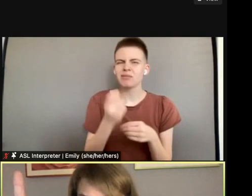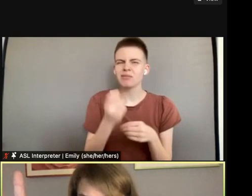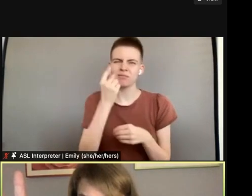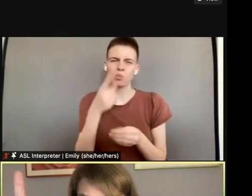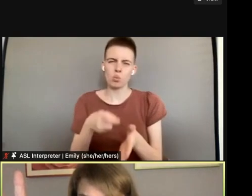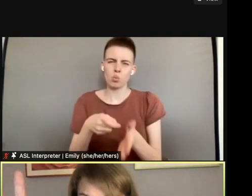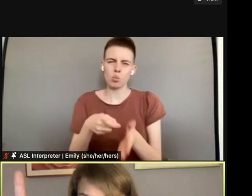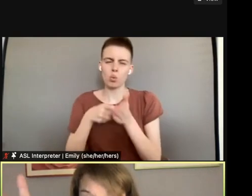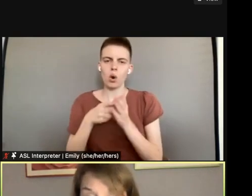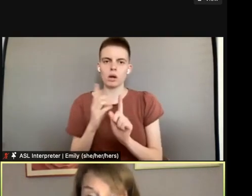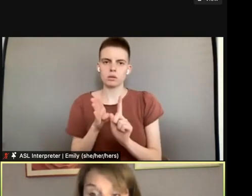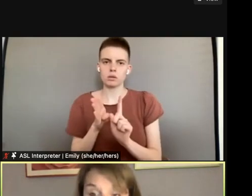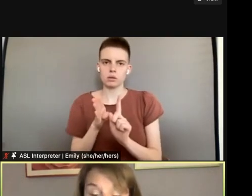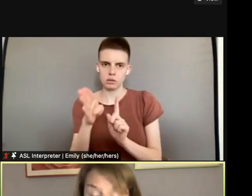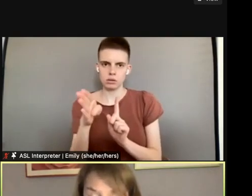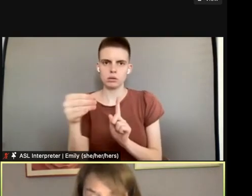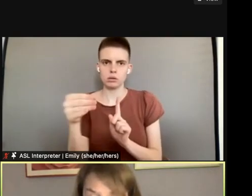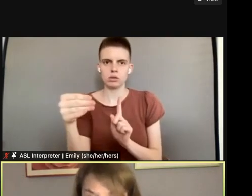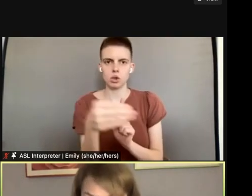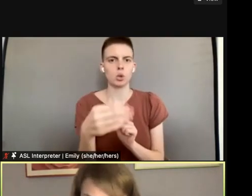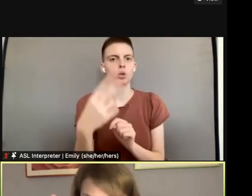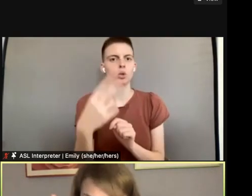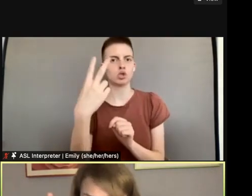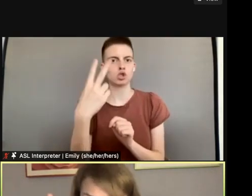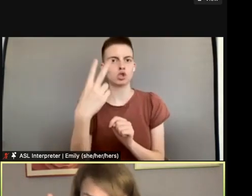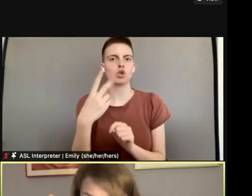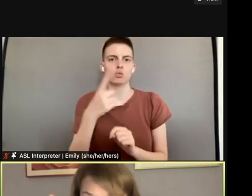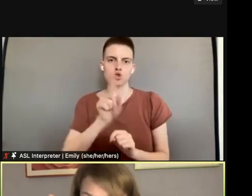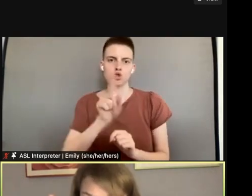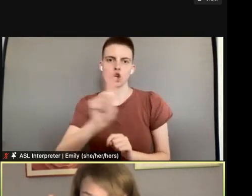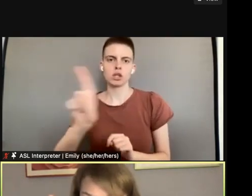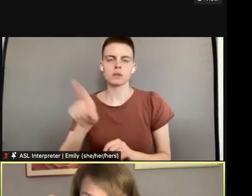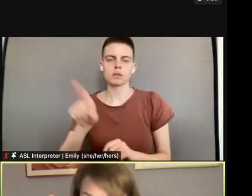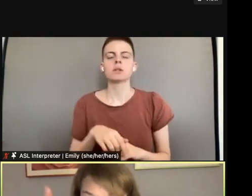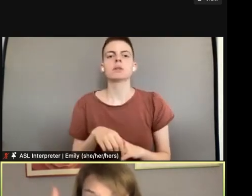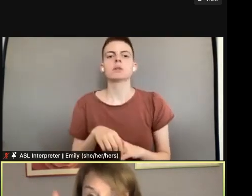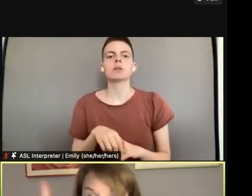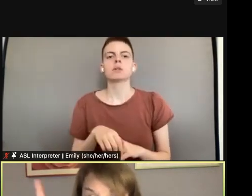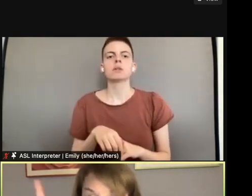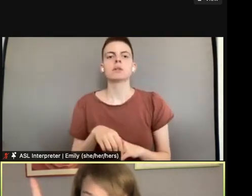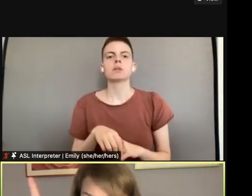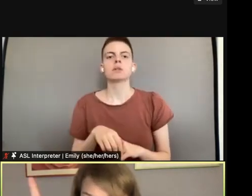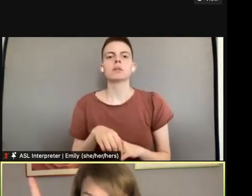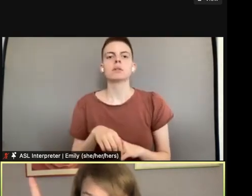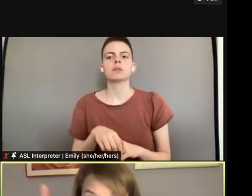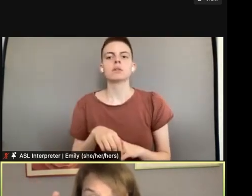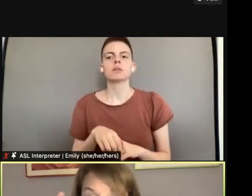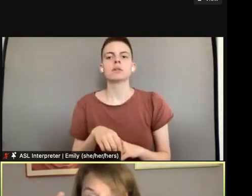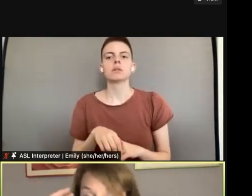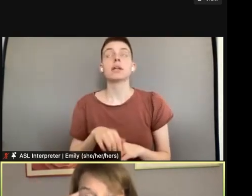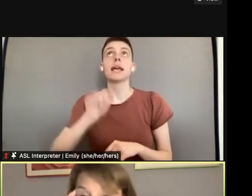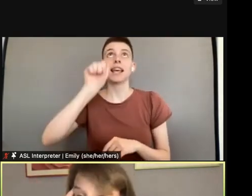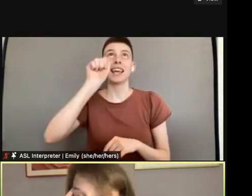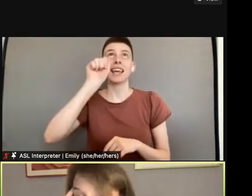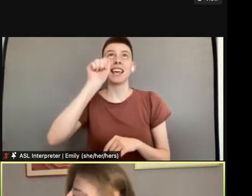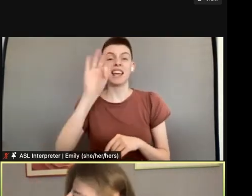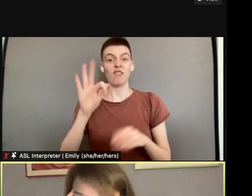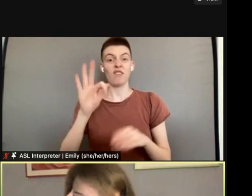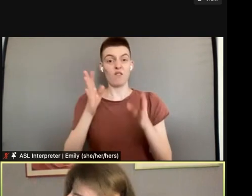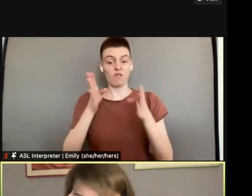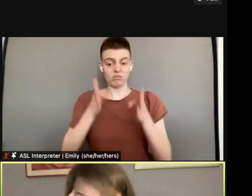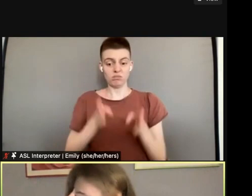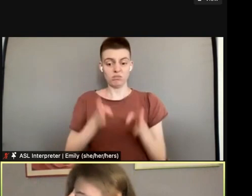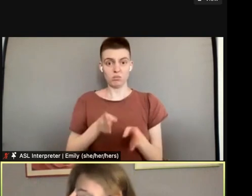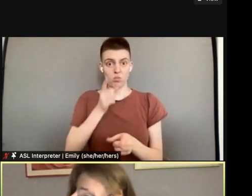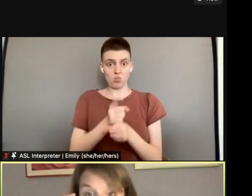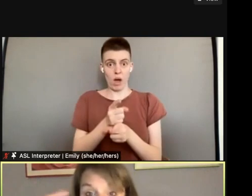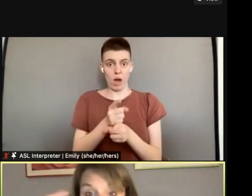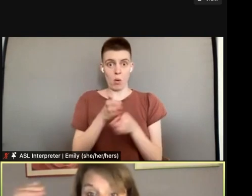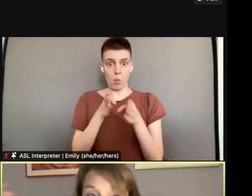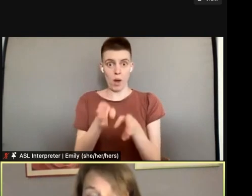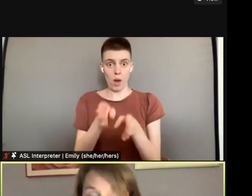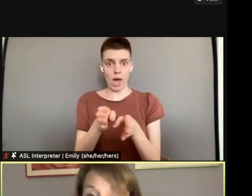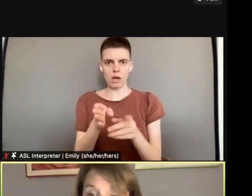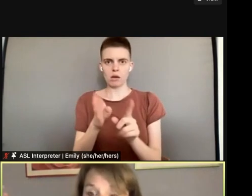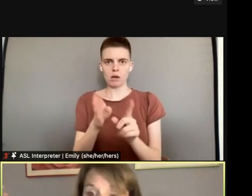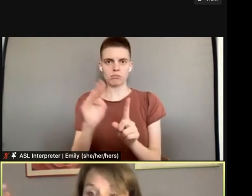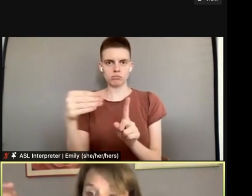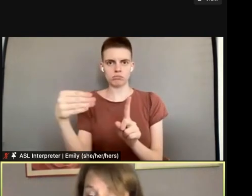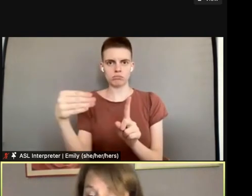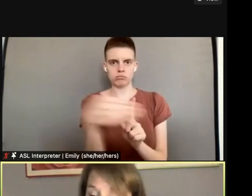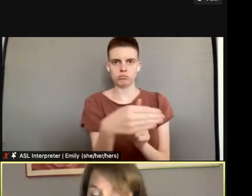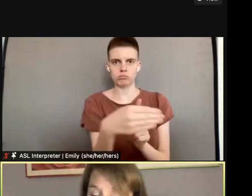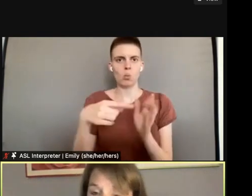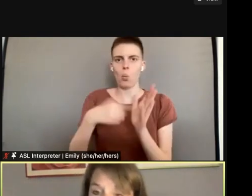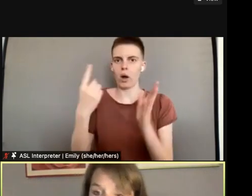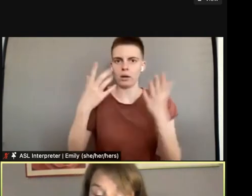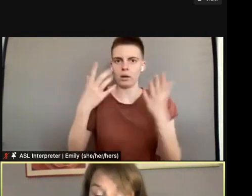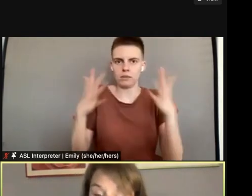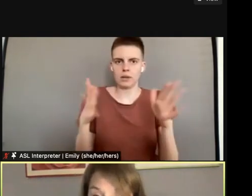this. If you're positioned a certain way, there's 1 turn, and almost no child can do that. Part of it is